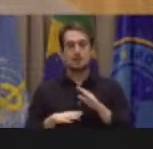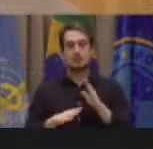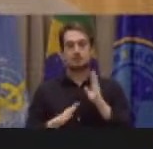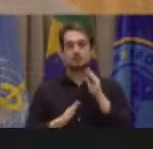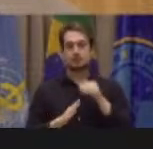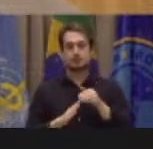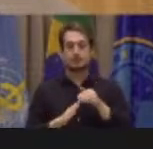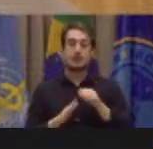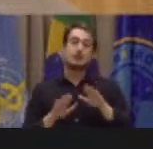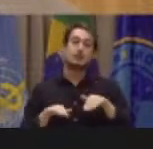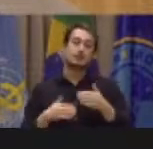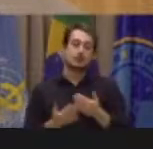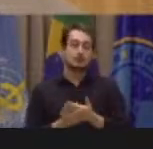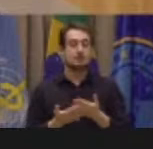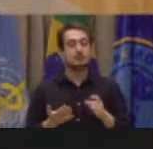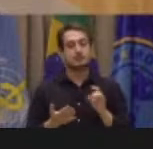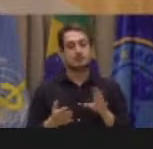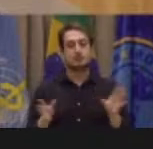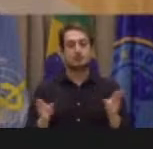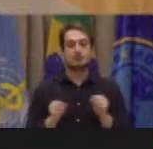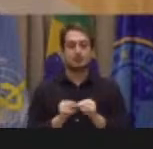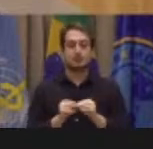more mature and solid.